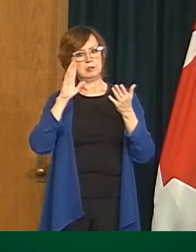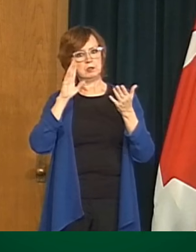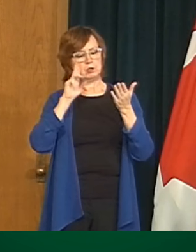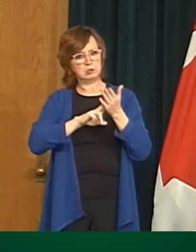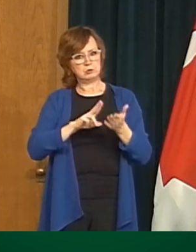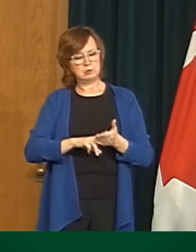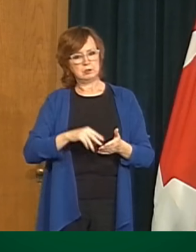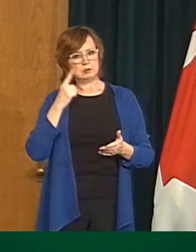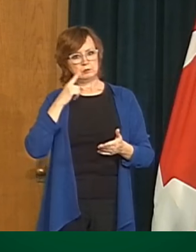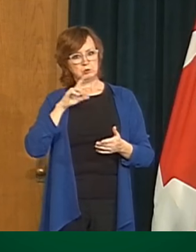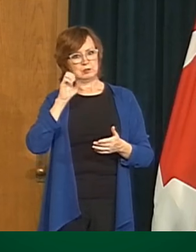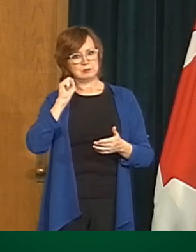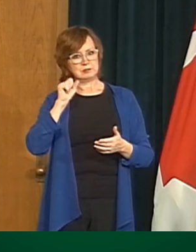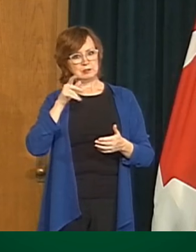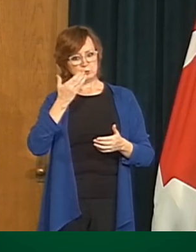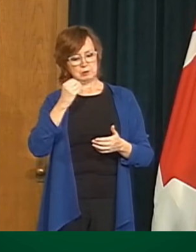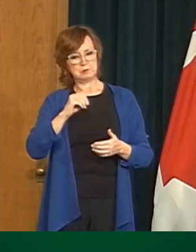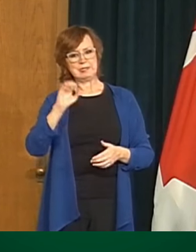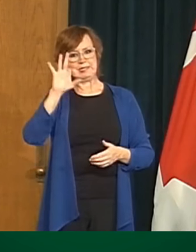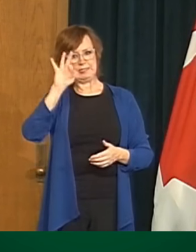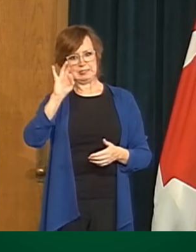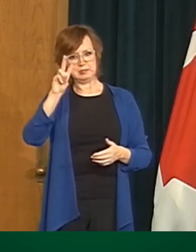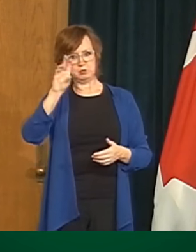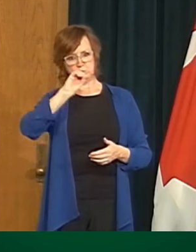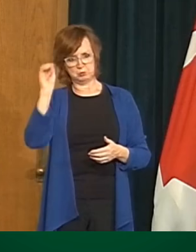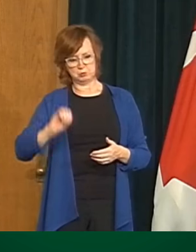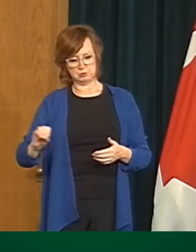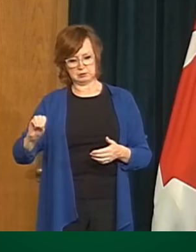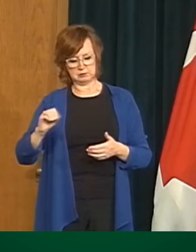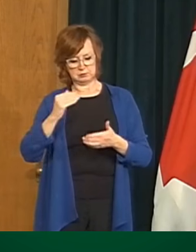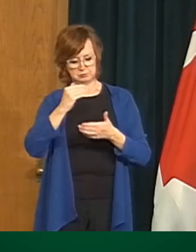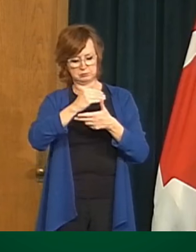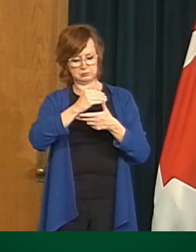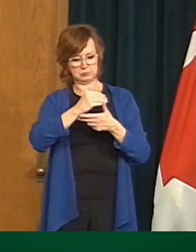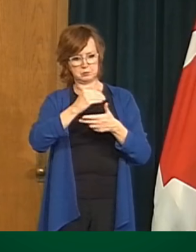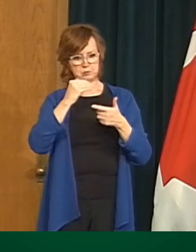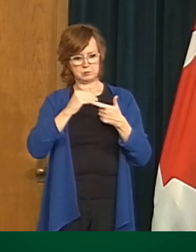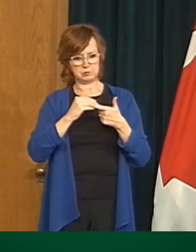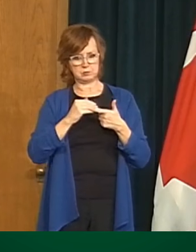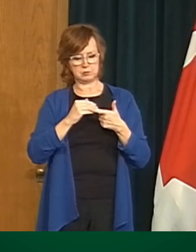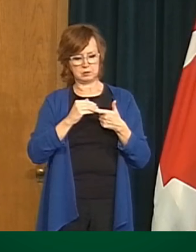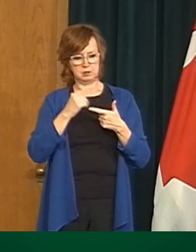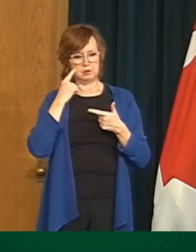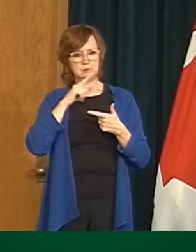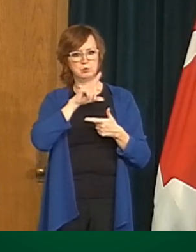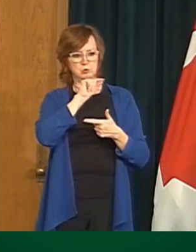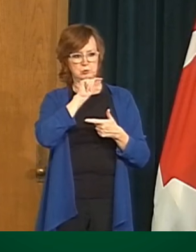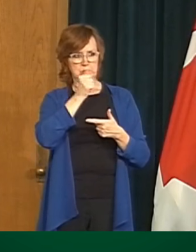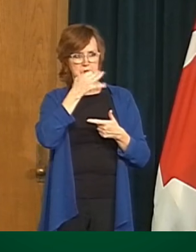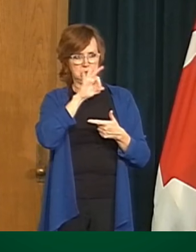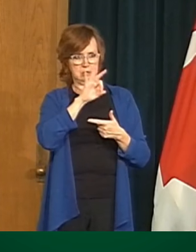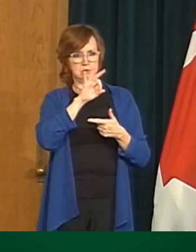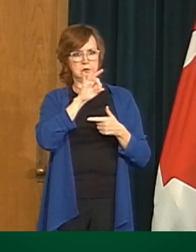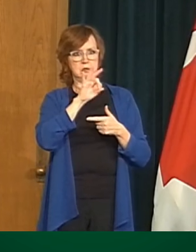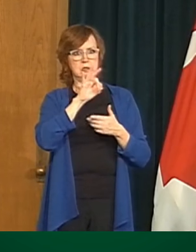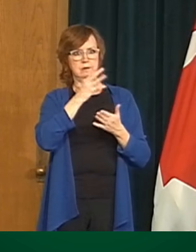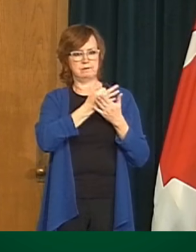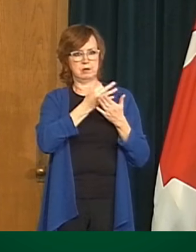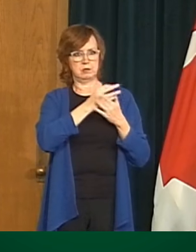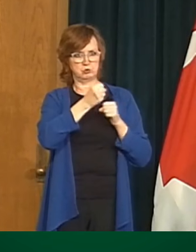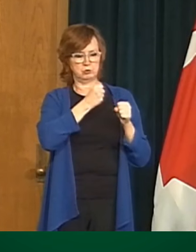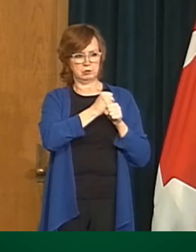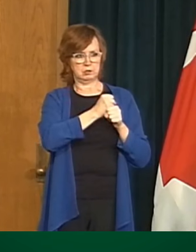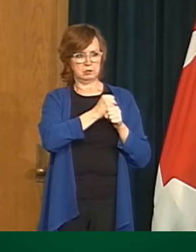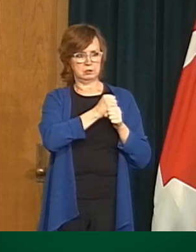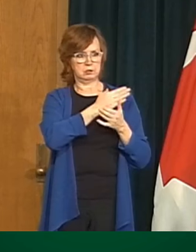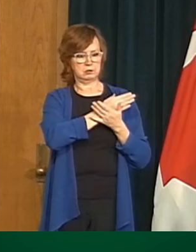being awarded to Saskatchewan companies over the first 6 months of the 2019 fiscal year. We do have a number